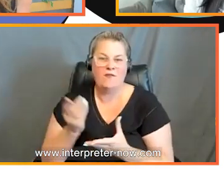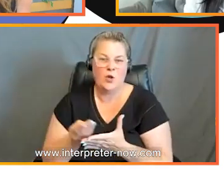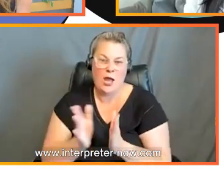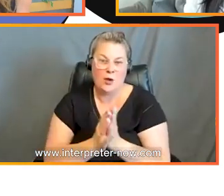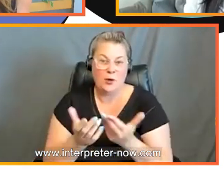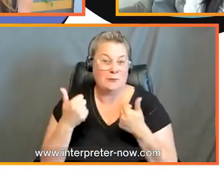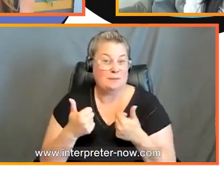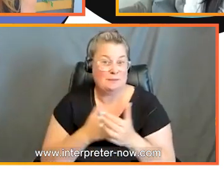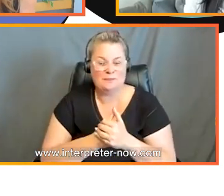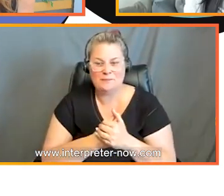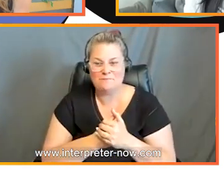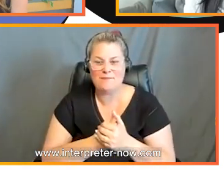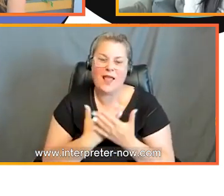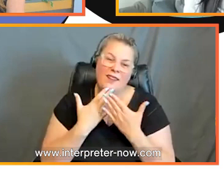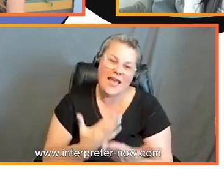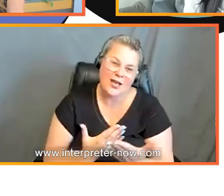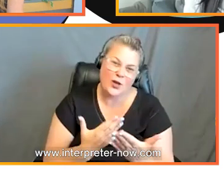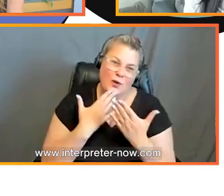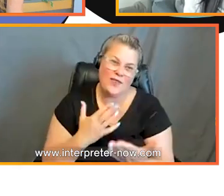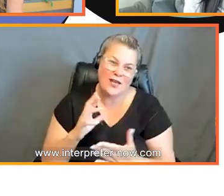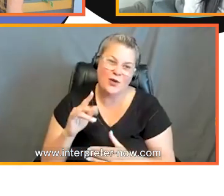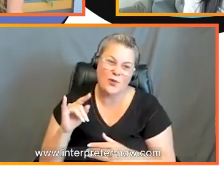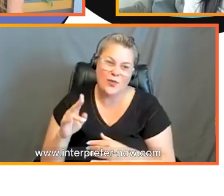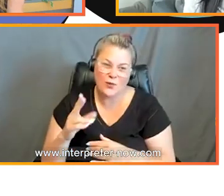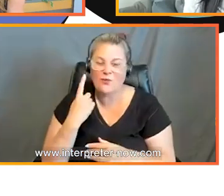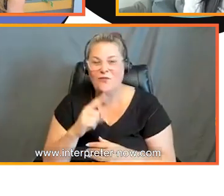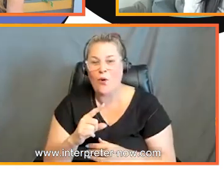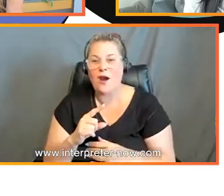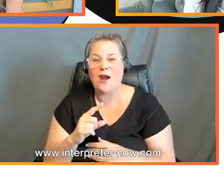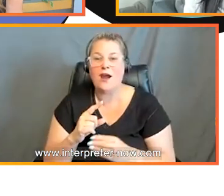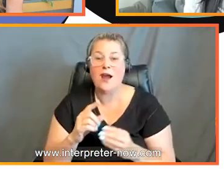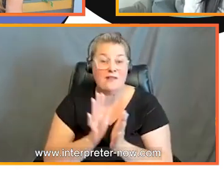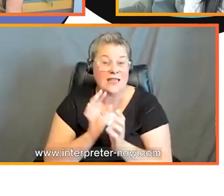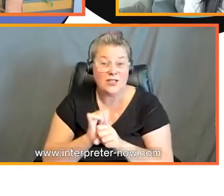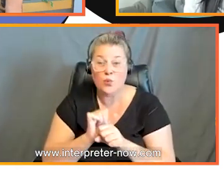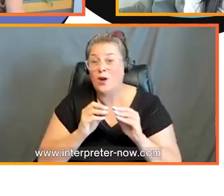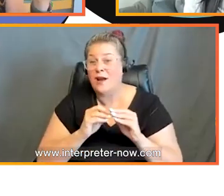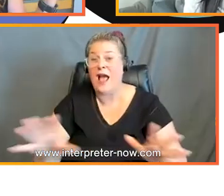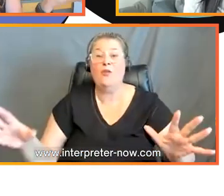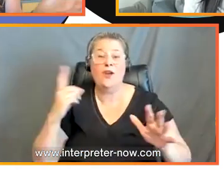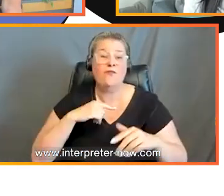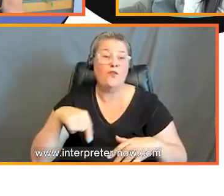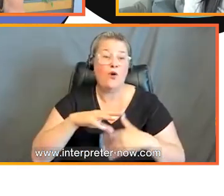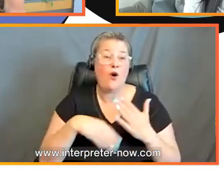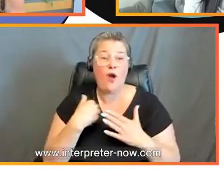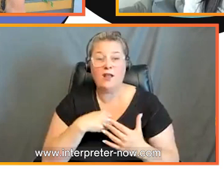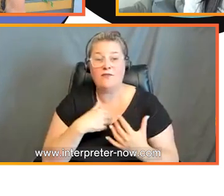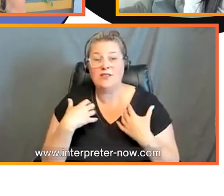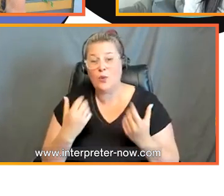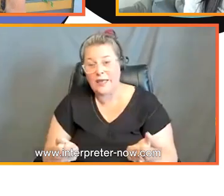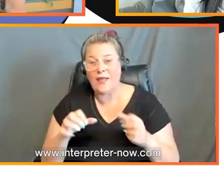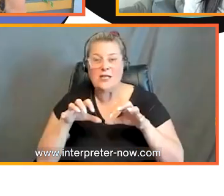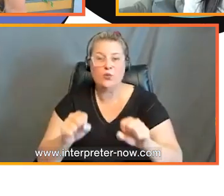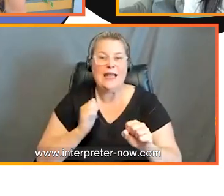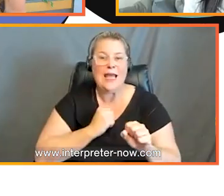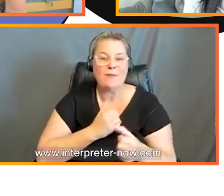too. Yes. Excellent. Please. Thank you, Ritu, for putting this work out there for all of us to